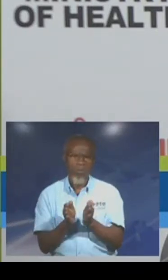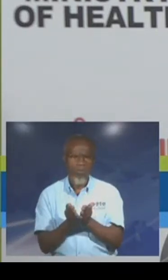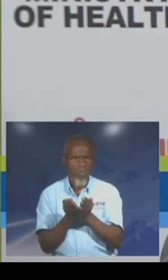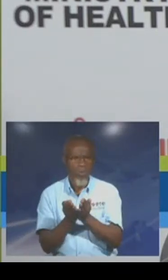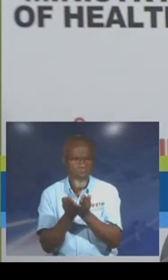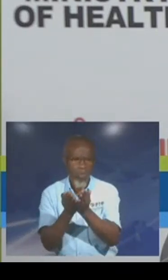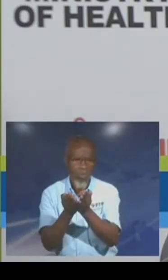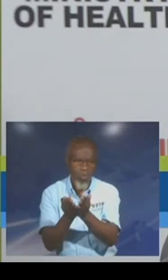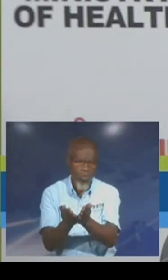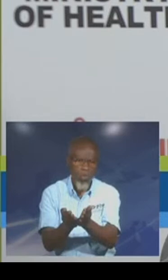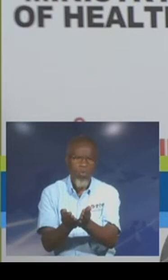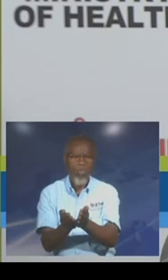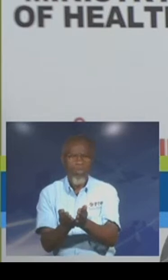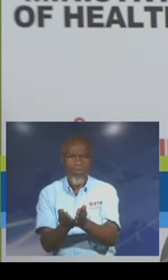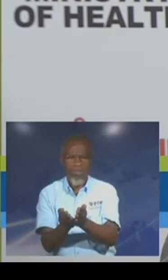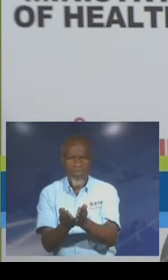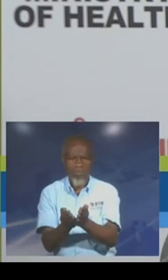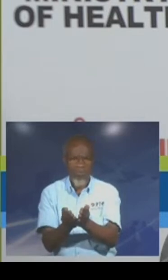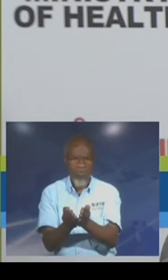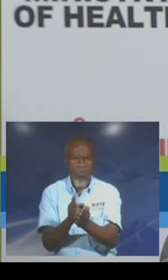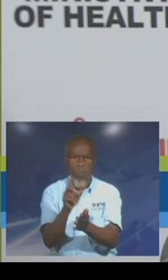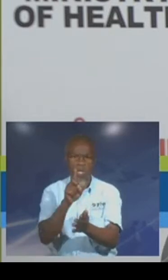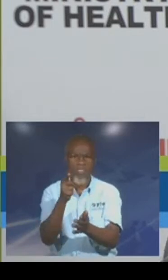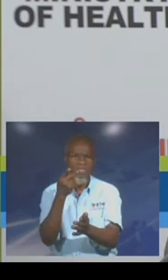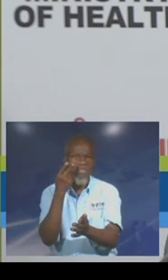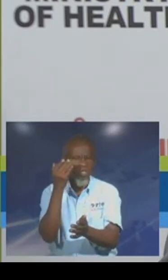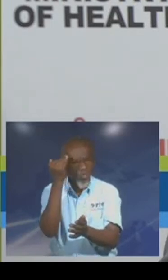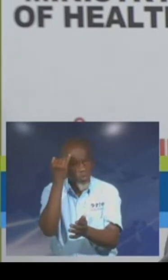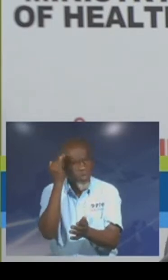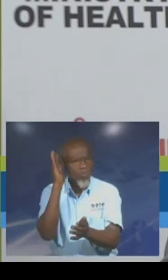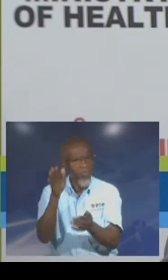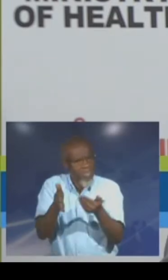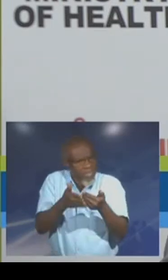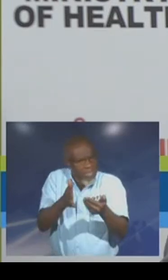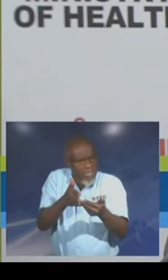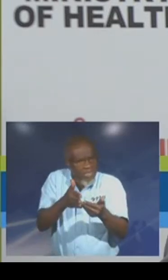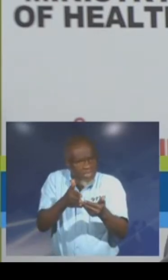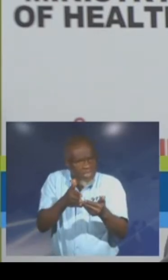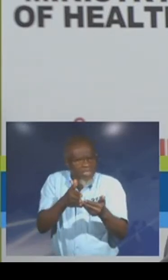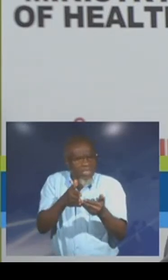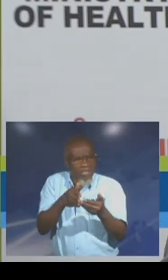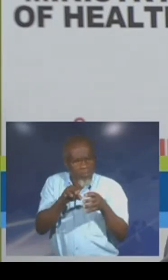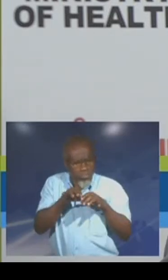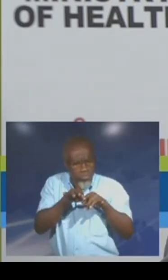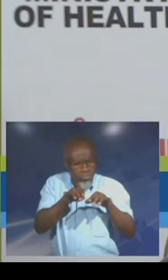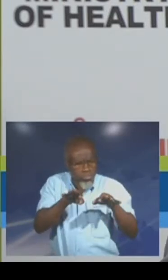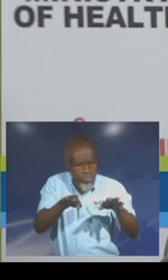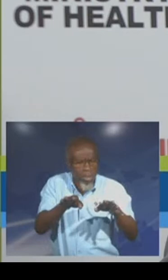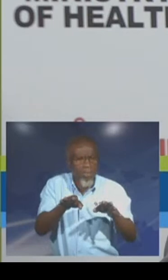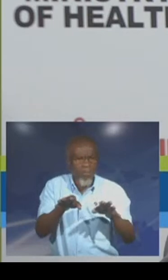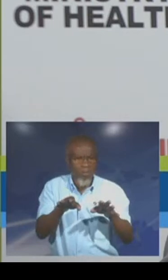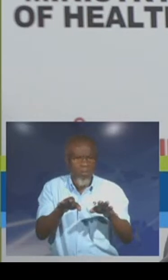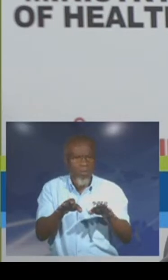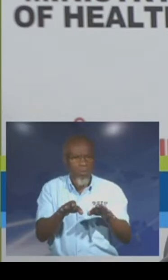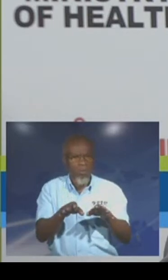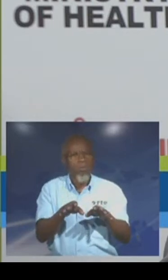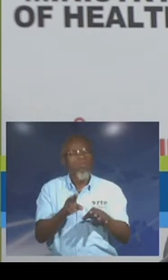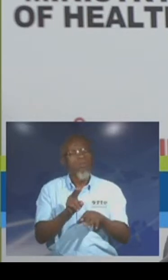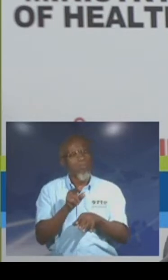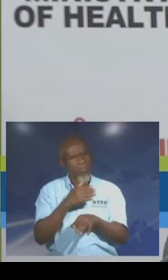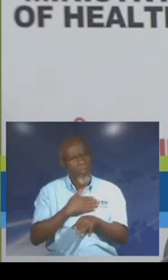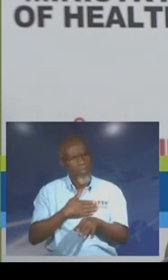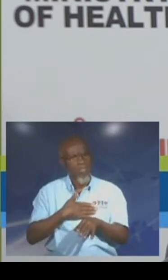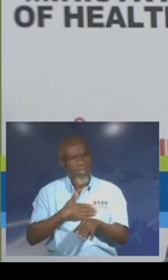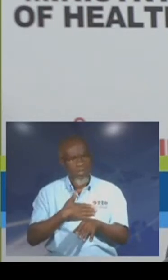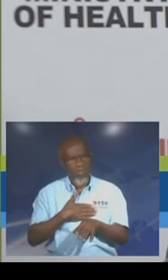the transmission of COVID, to wear your mask. And that's what I said when we put it out there. It's easy to